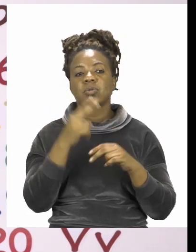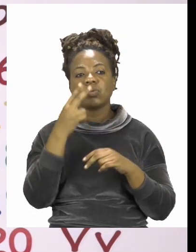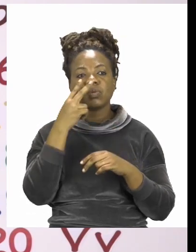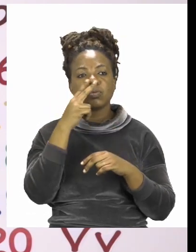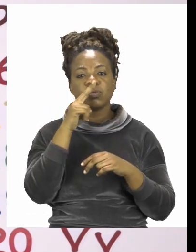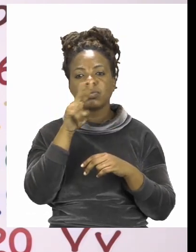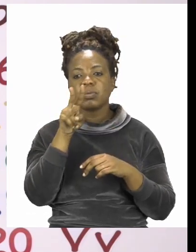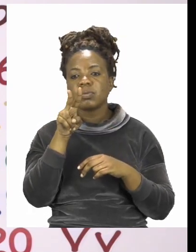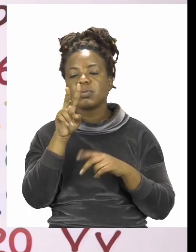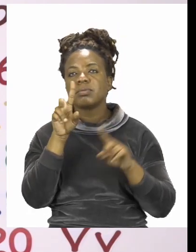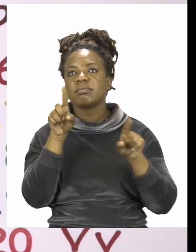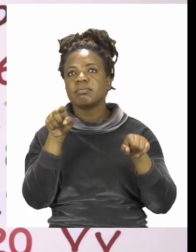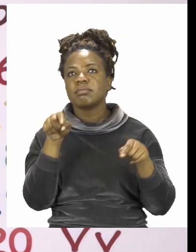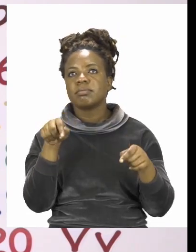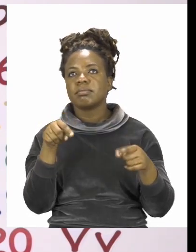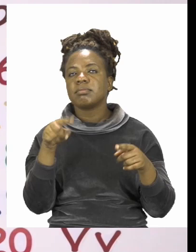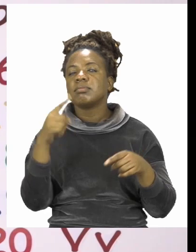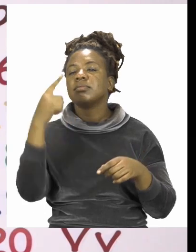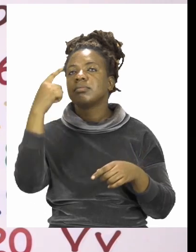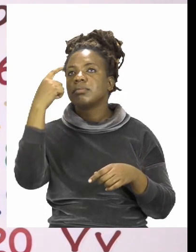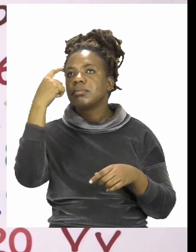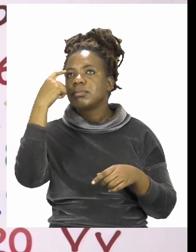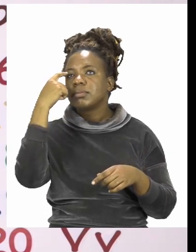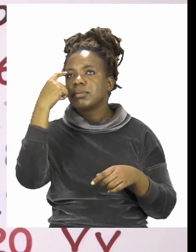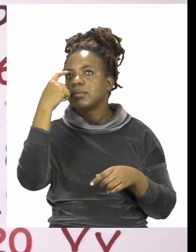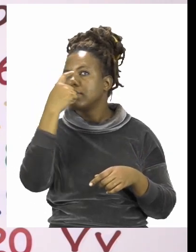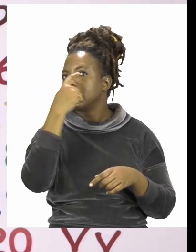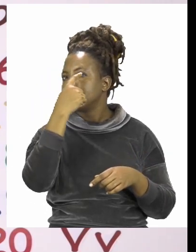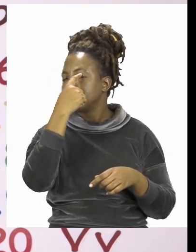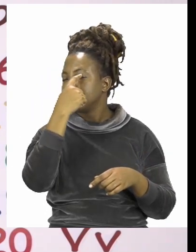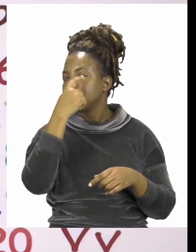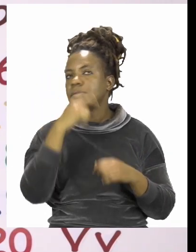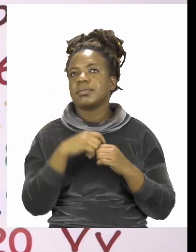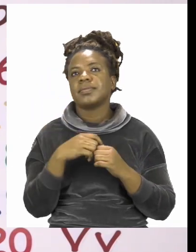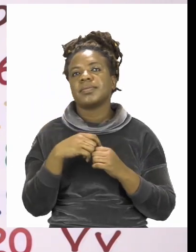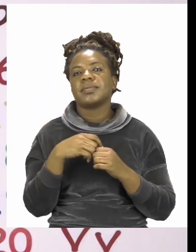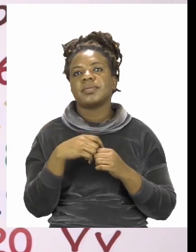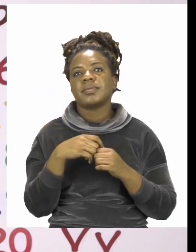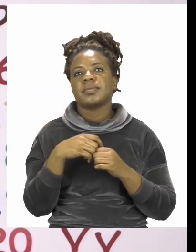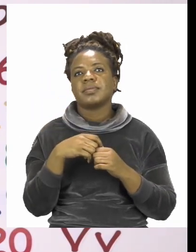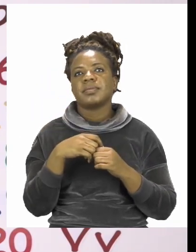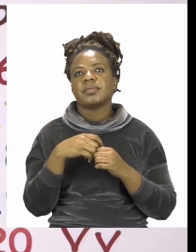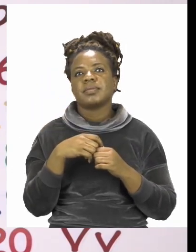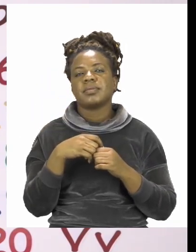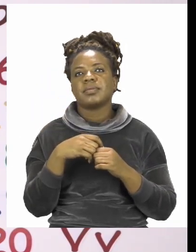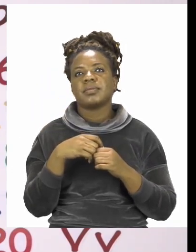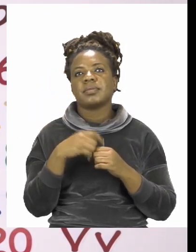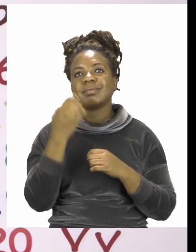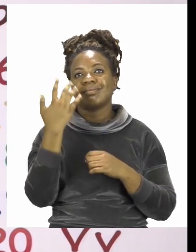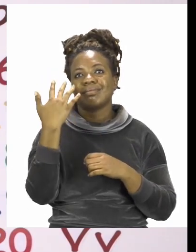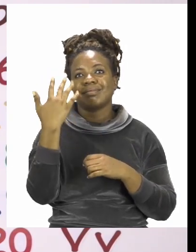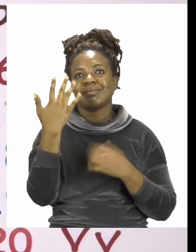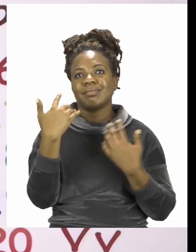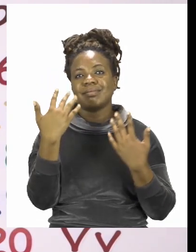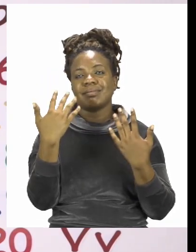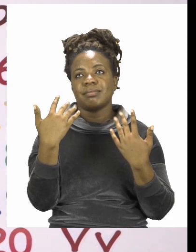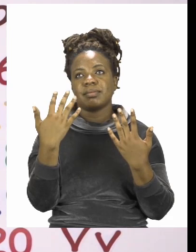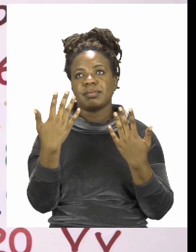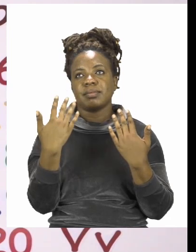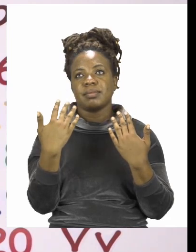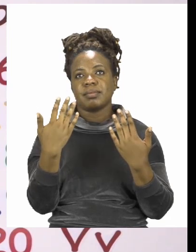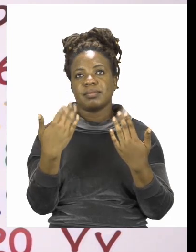Everyone, point to your eyes. Well done. The hands are used